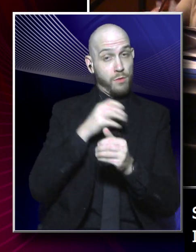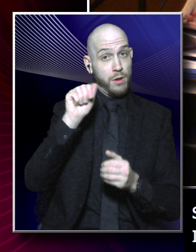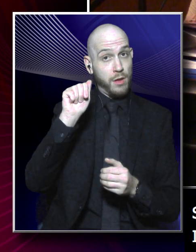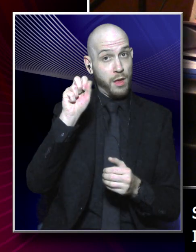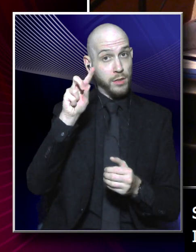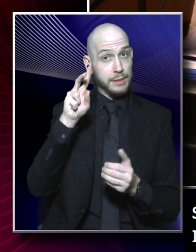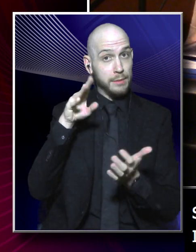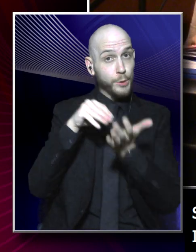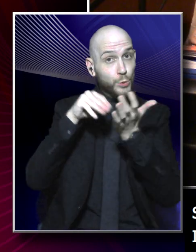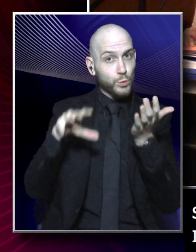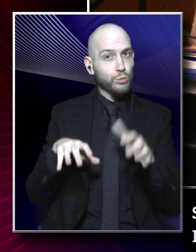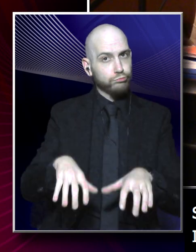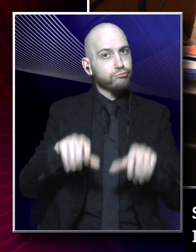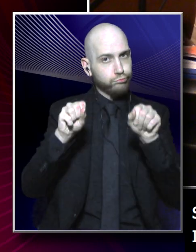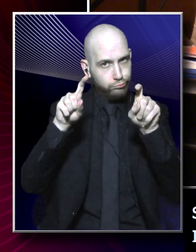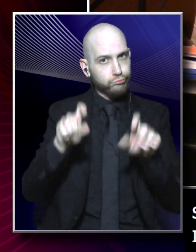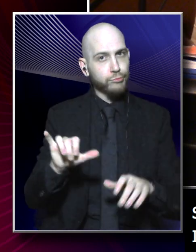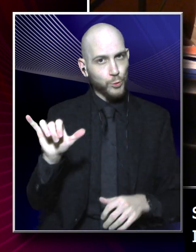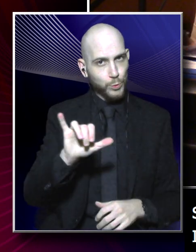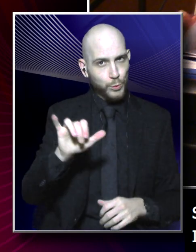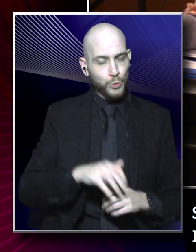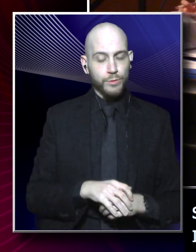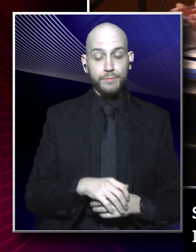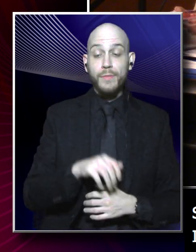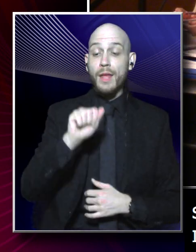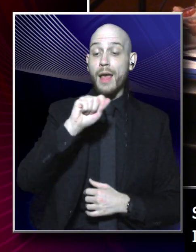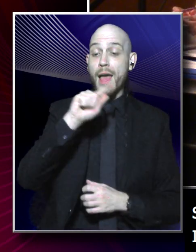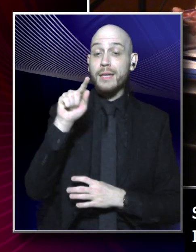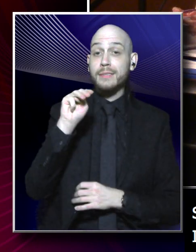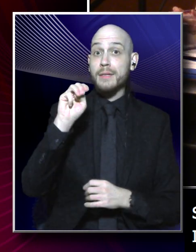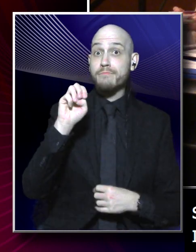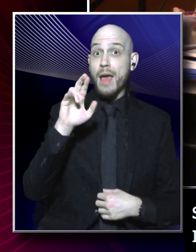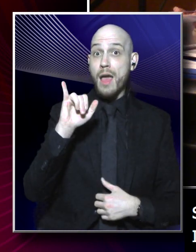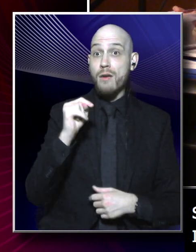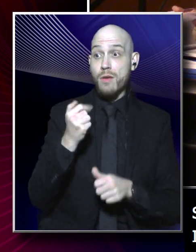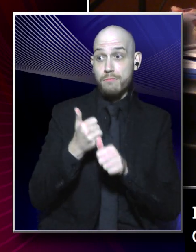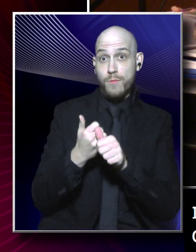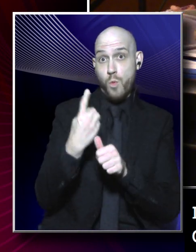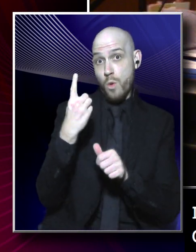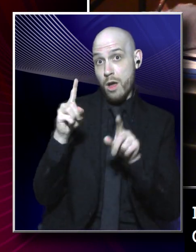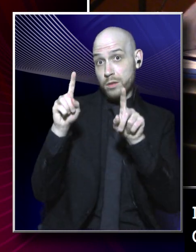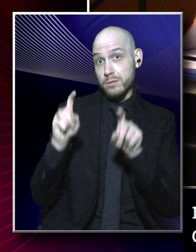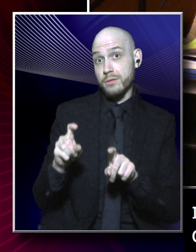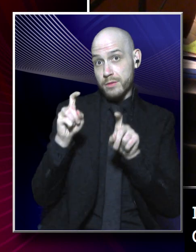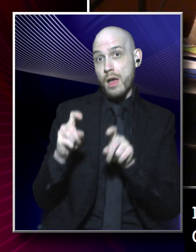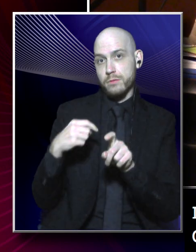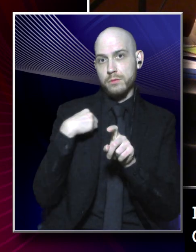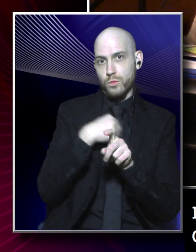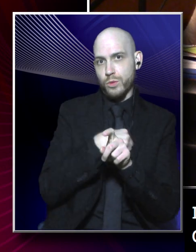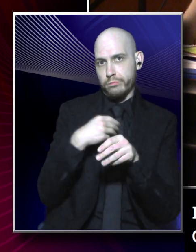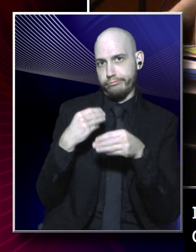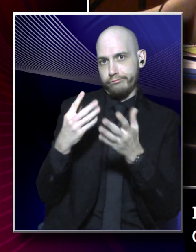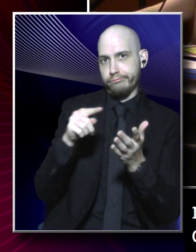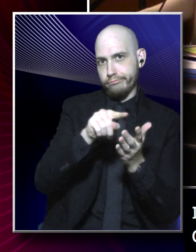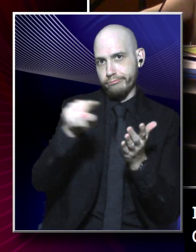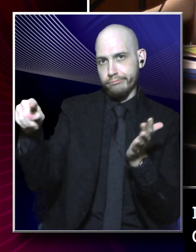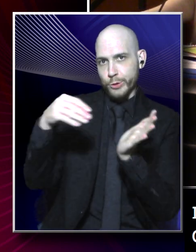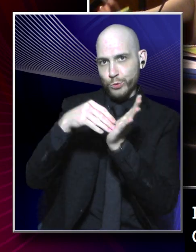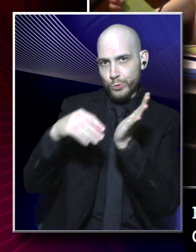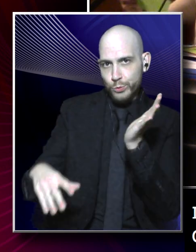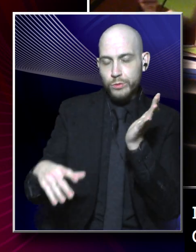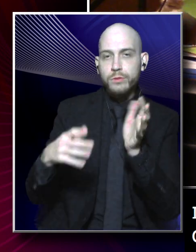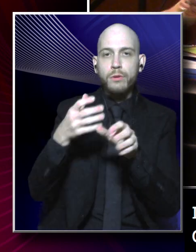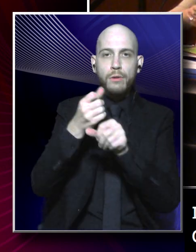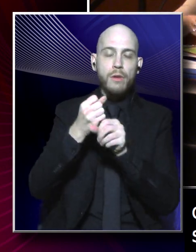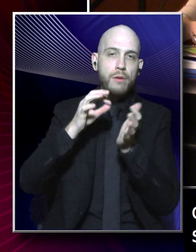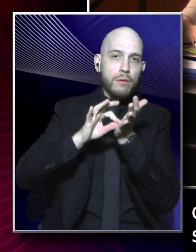AZ merit is one test that we provide to our students, and we get scores and results on